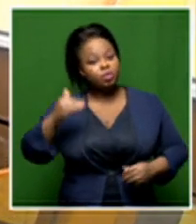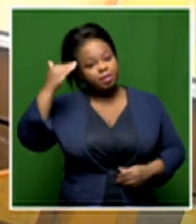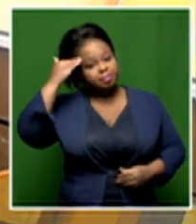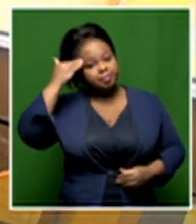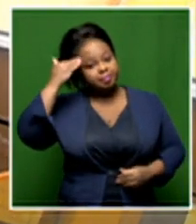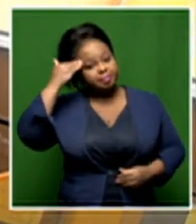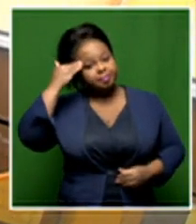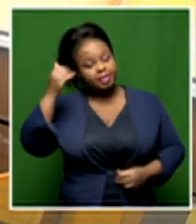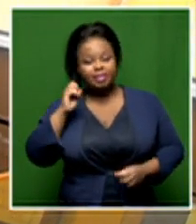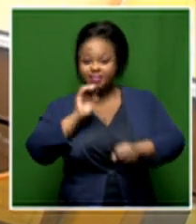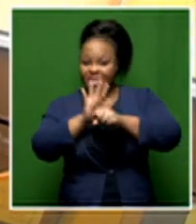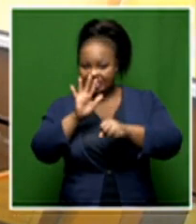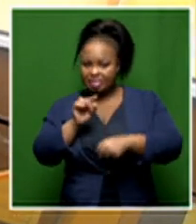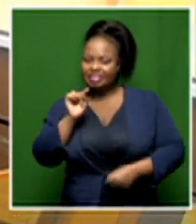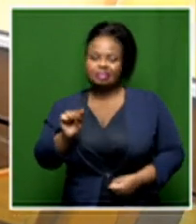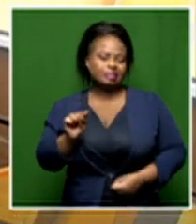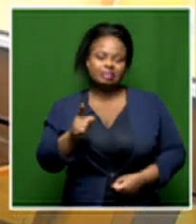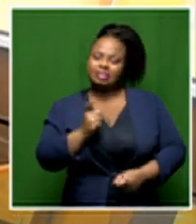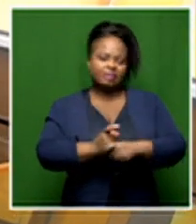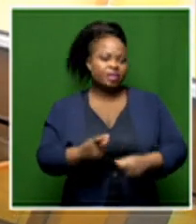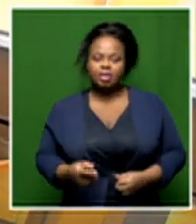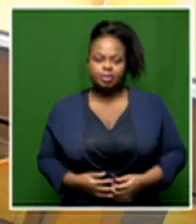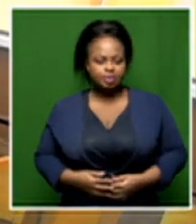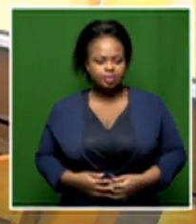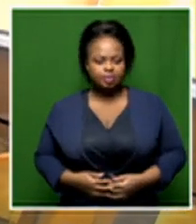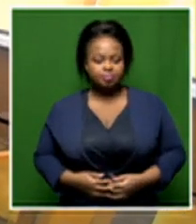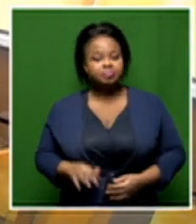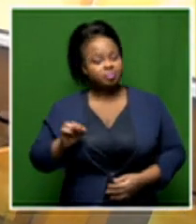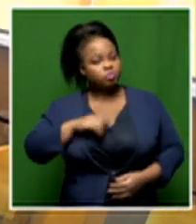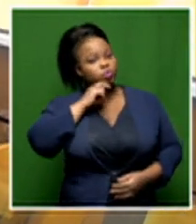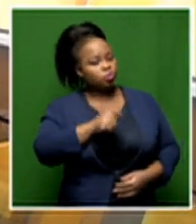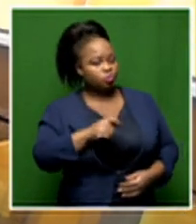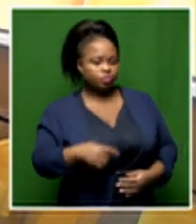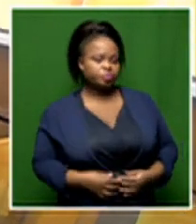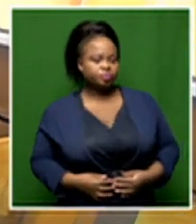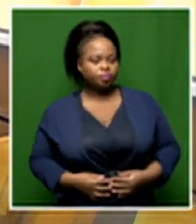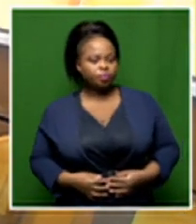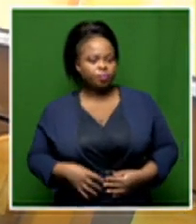the intangibles, much more difficult to get a handle. Yeah, it's huge. I mean, if you think of just